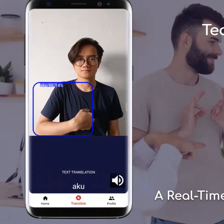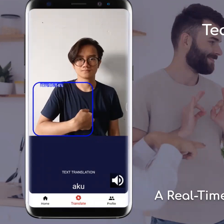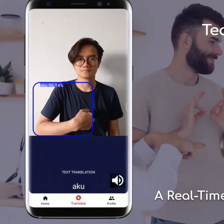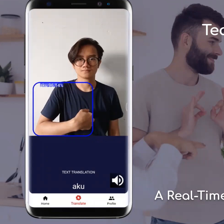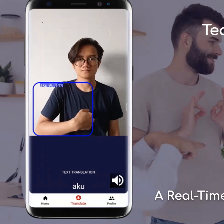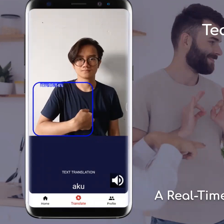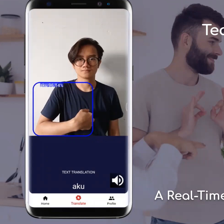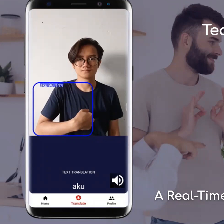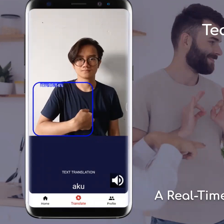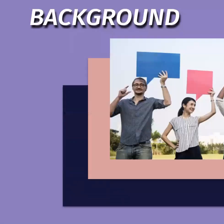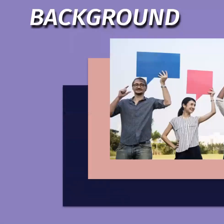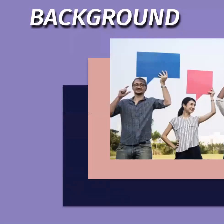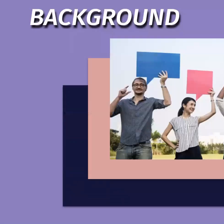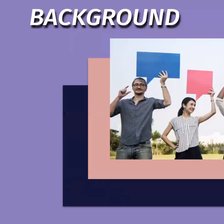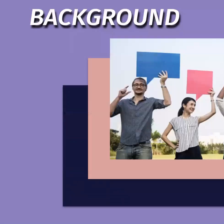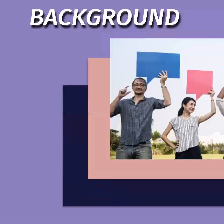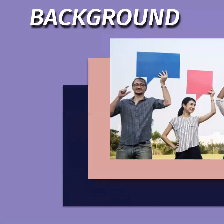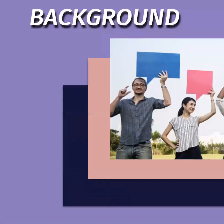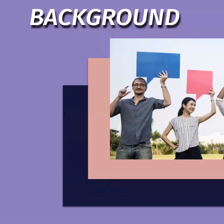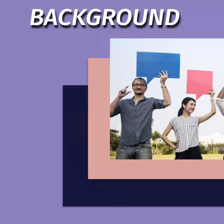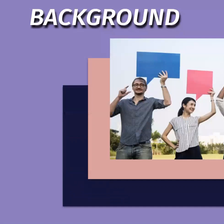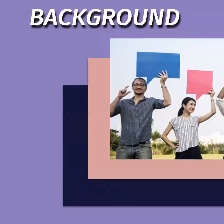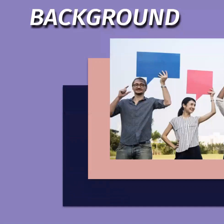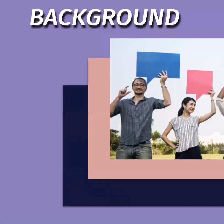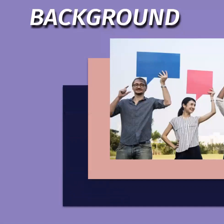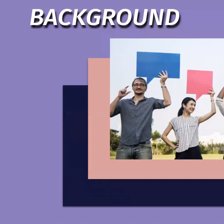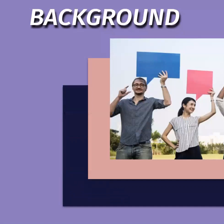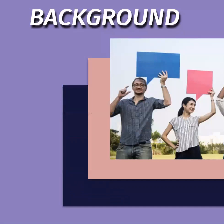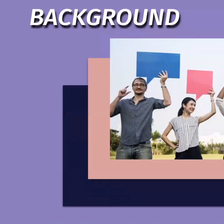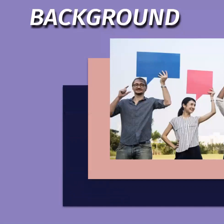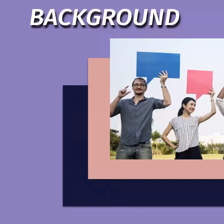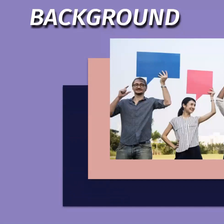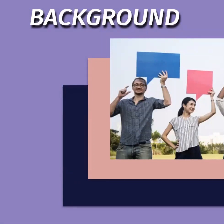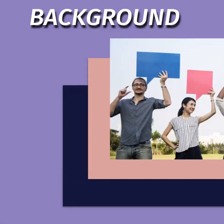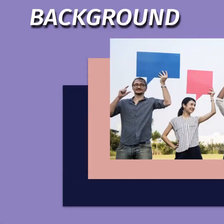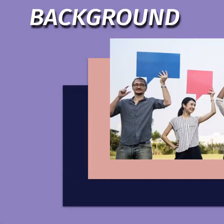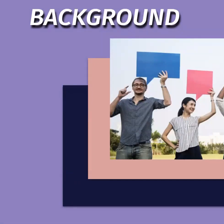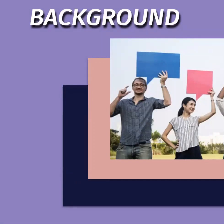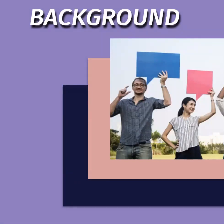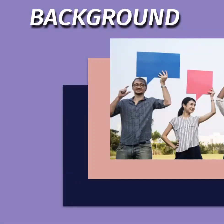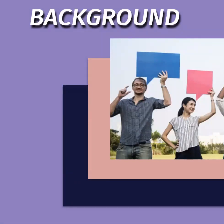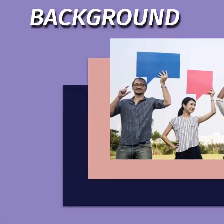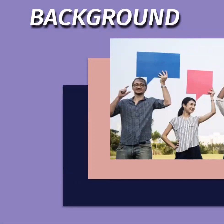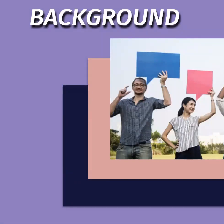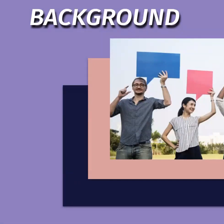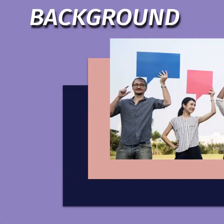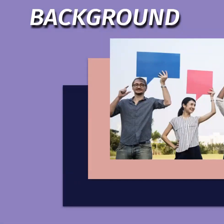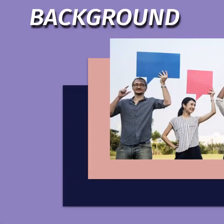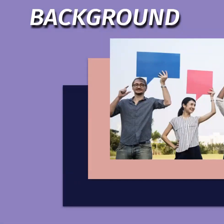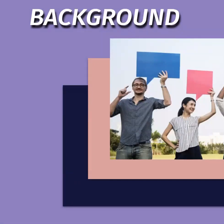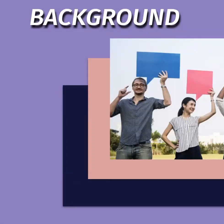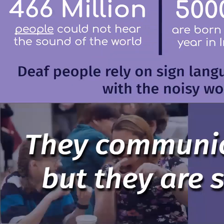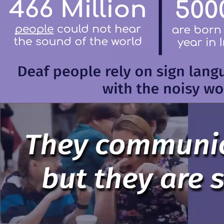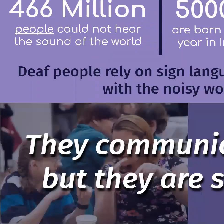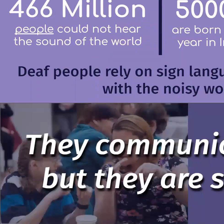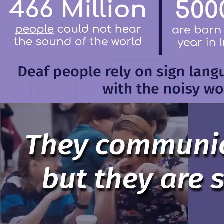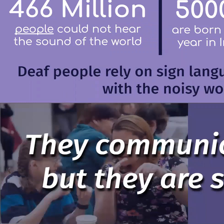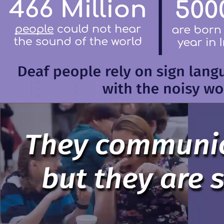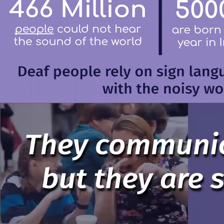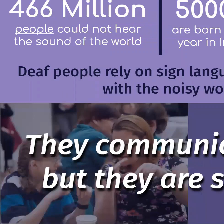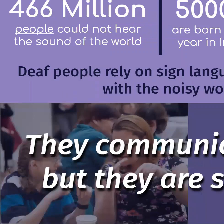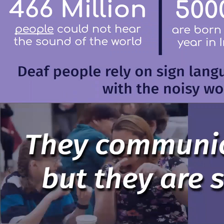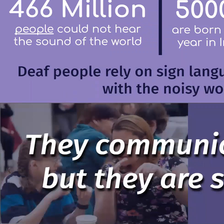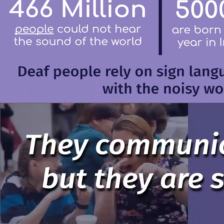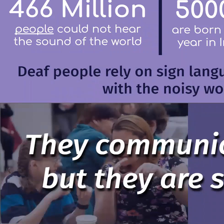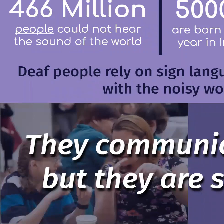language translation app. First, let us tell you the reason why Bacara is made in the first place.